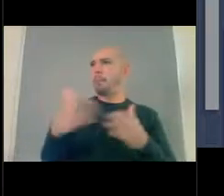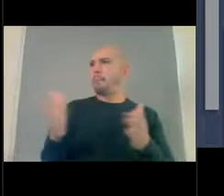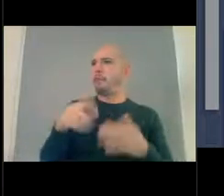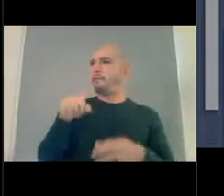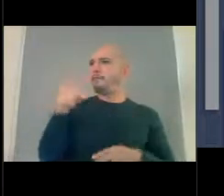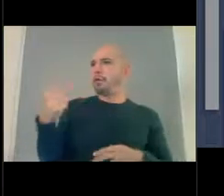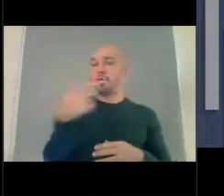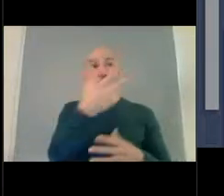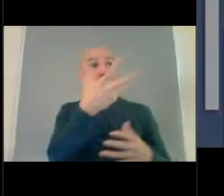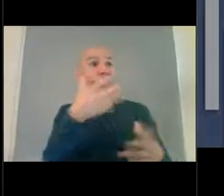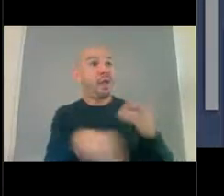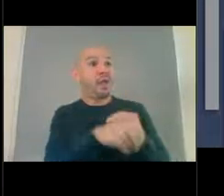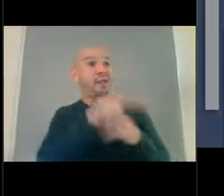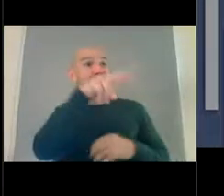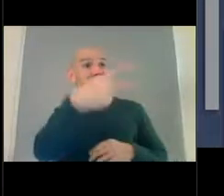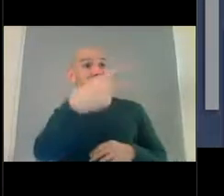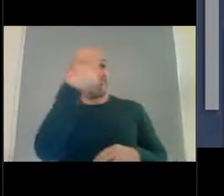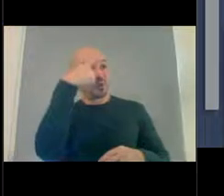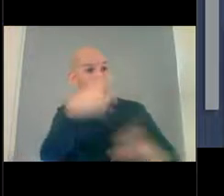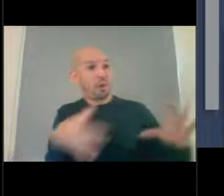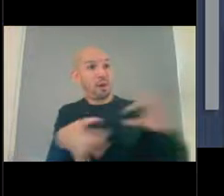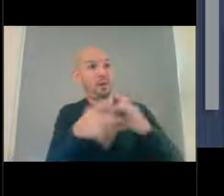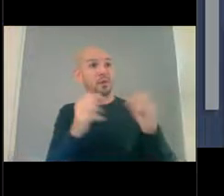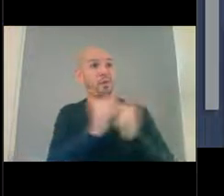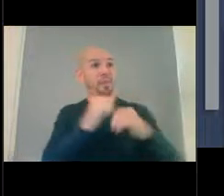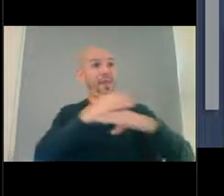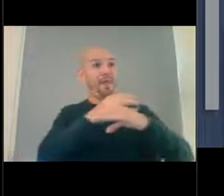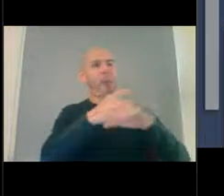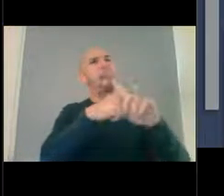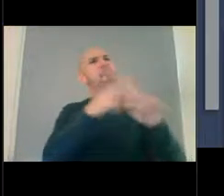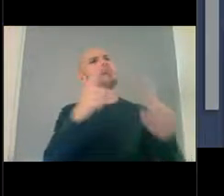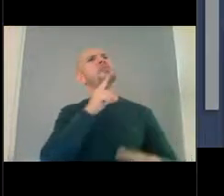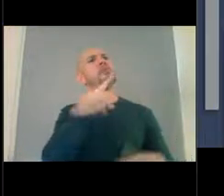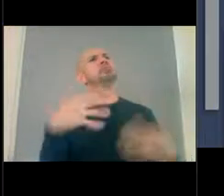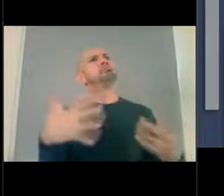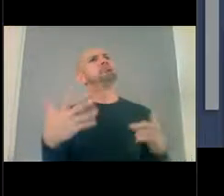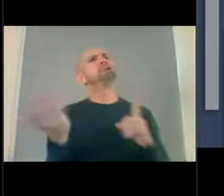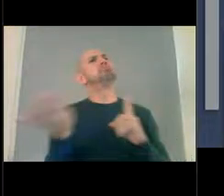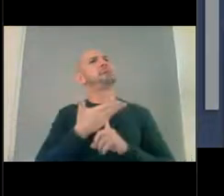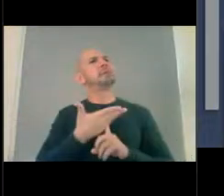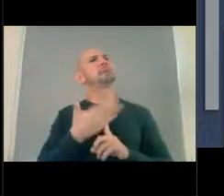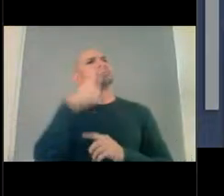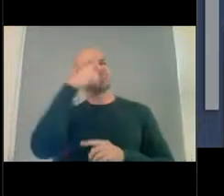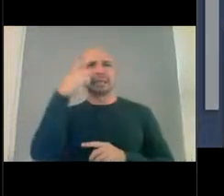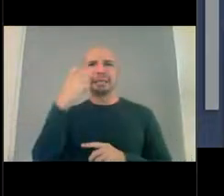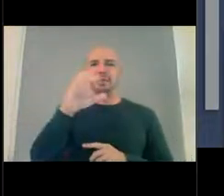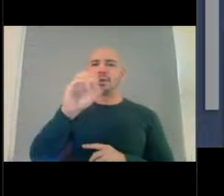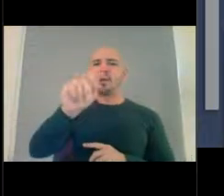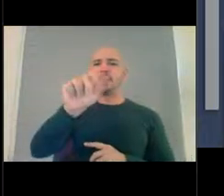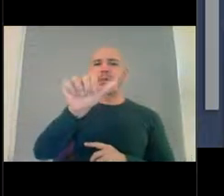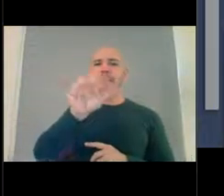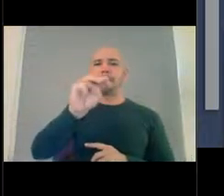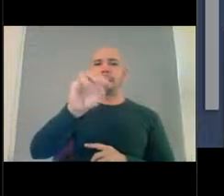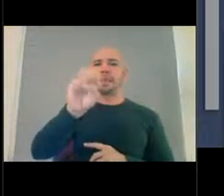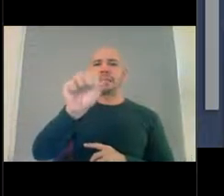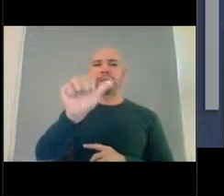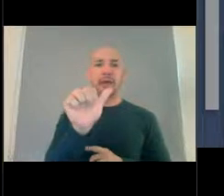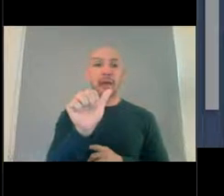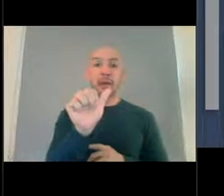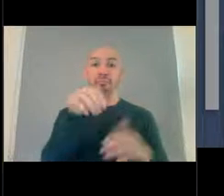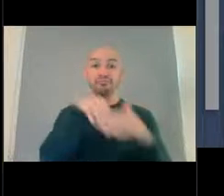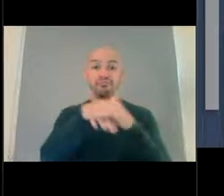connecting highway but it was compelling that because otay mesa port of entry was already